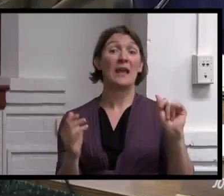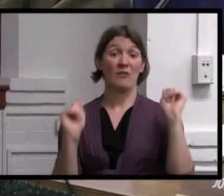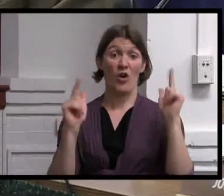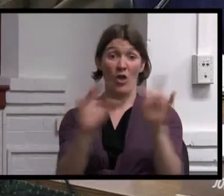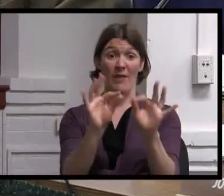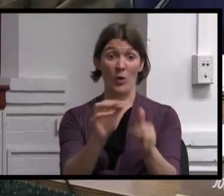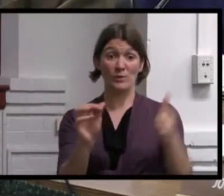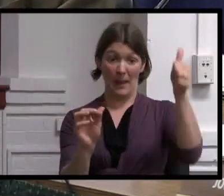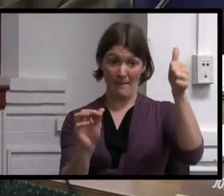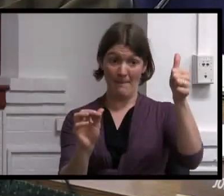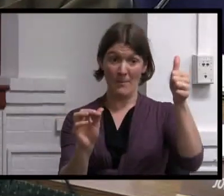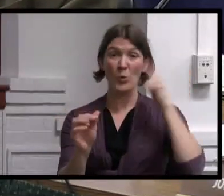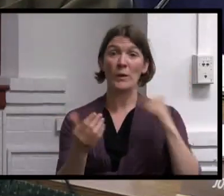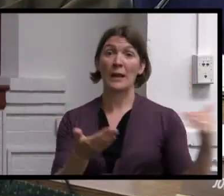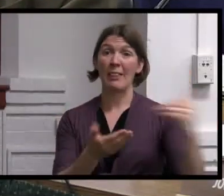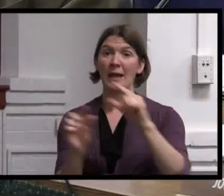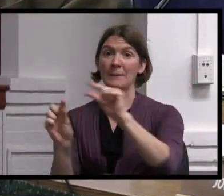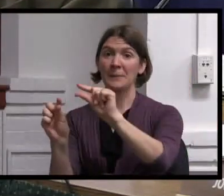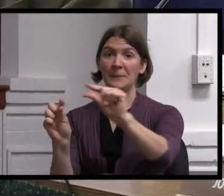budget.